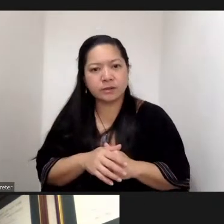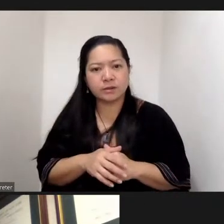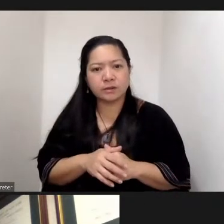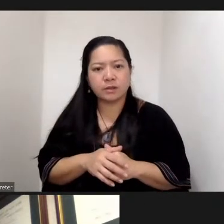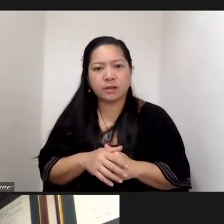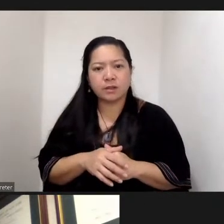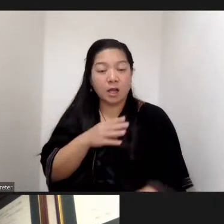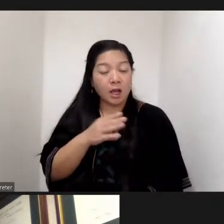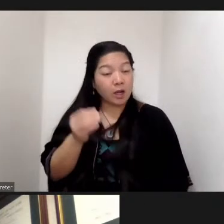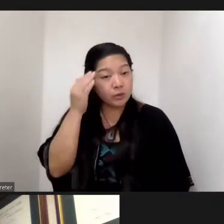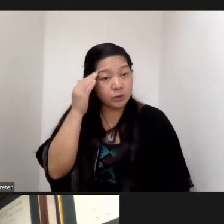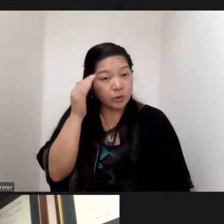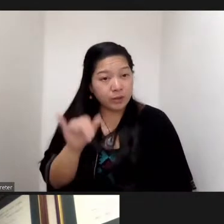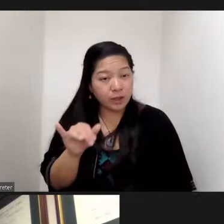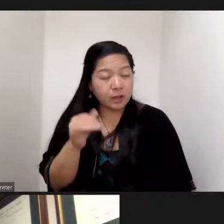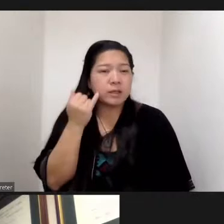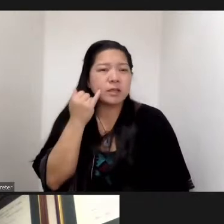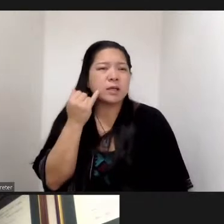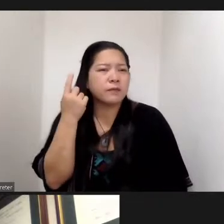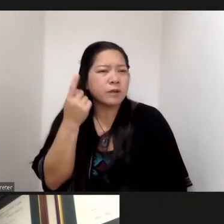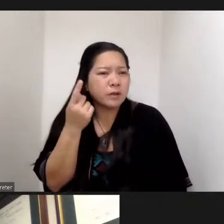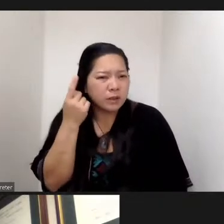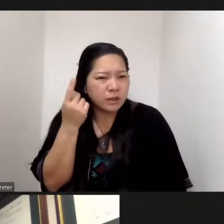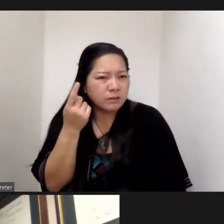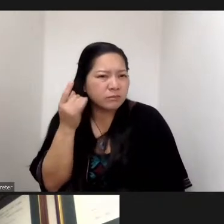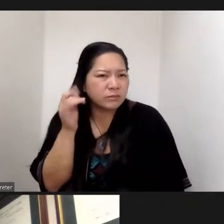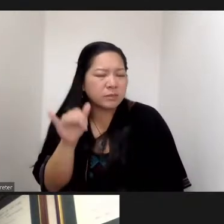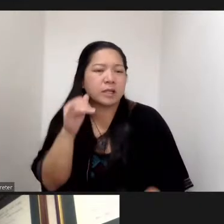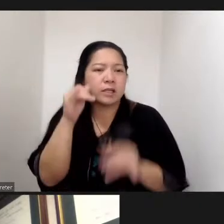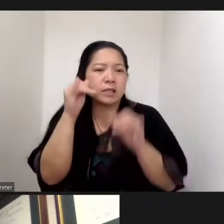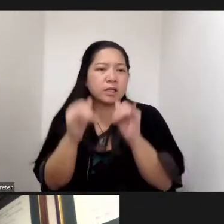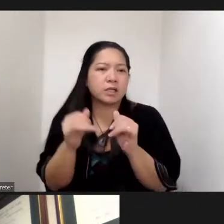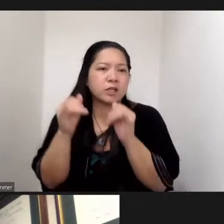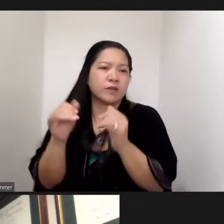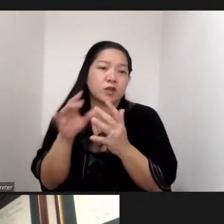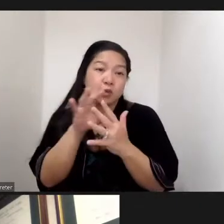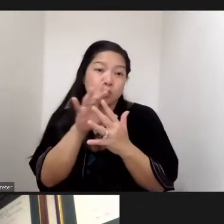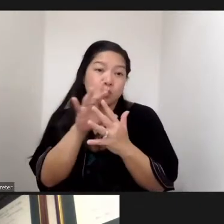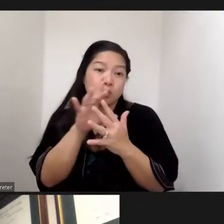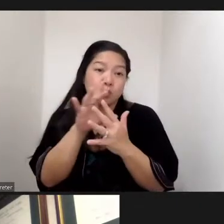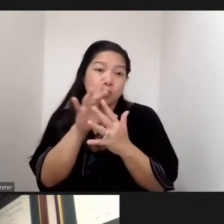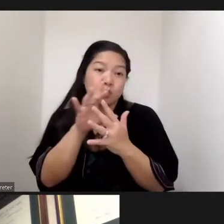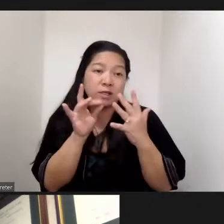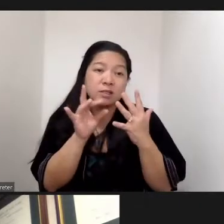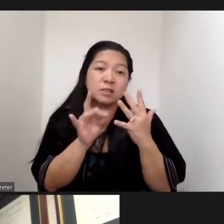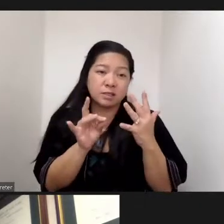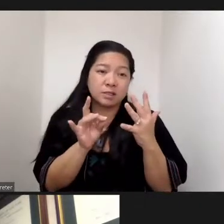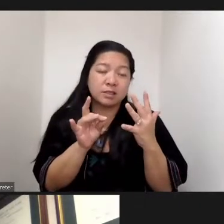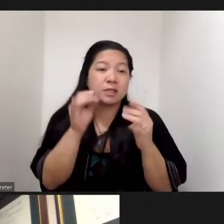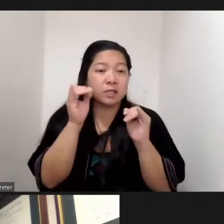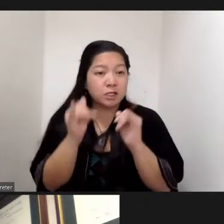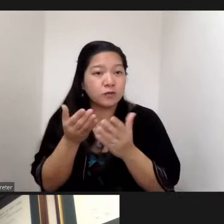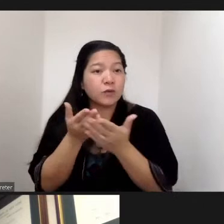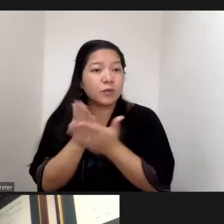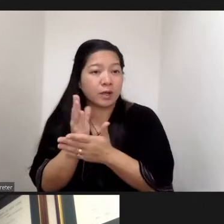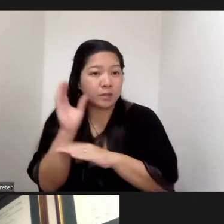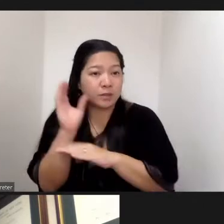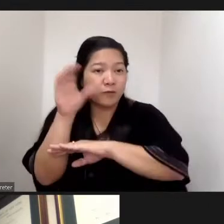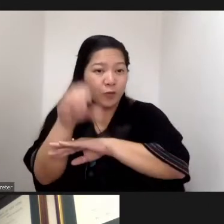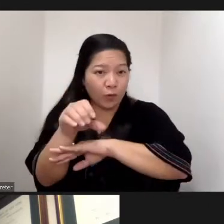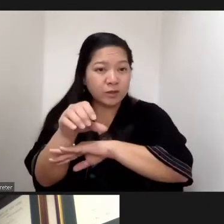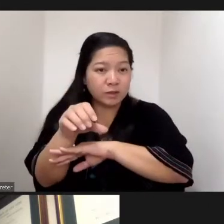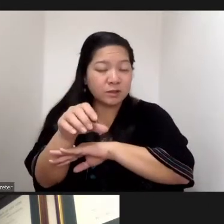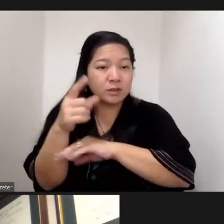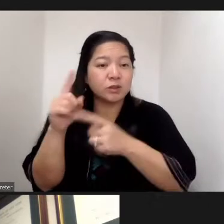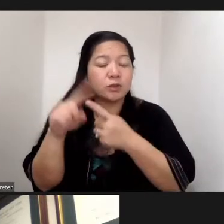And, if they're thinking it's individual choice, individual rights being forced to stay in